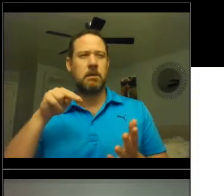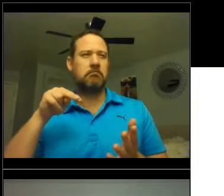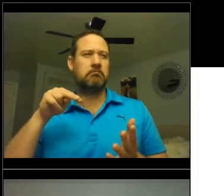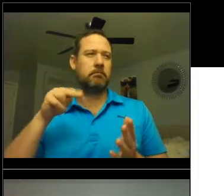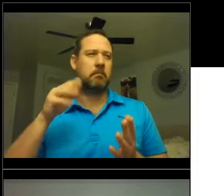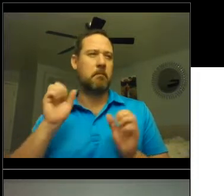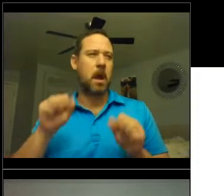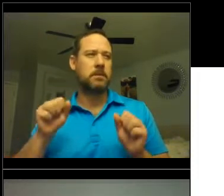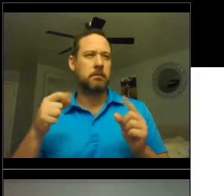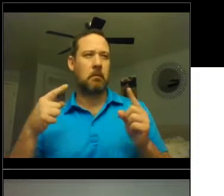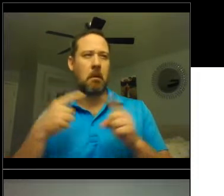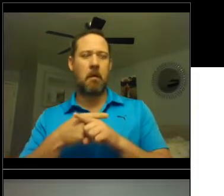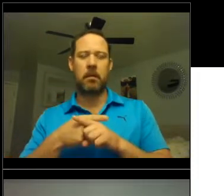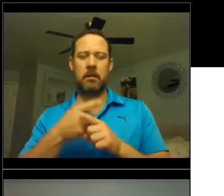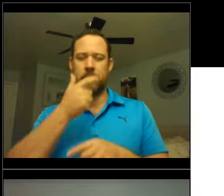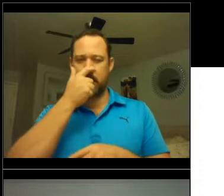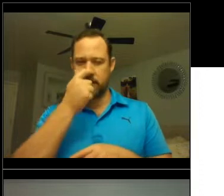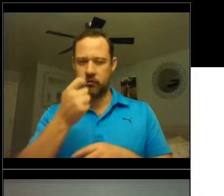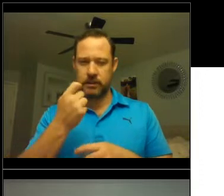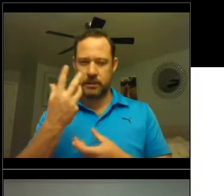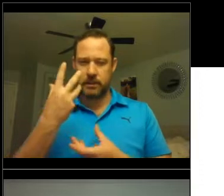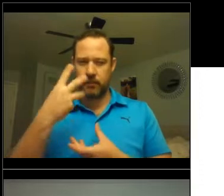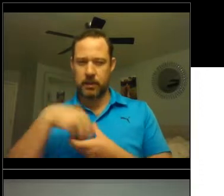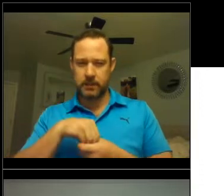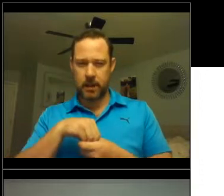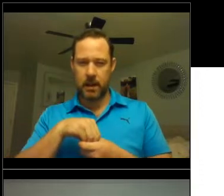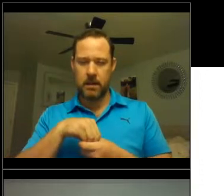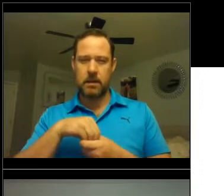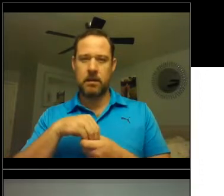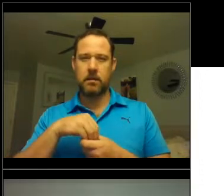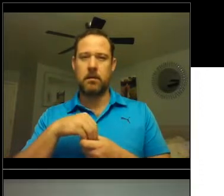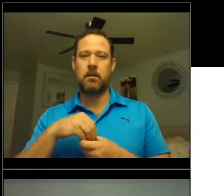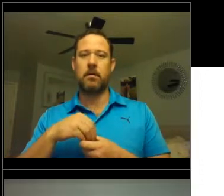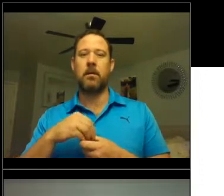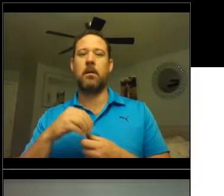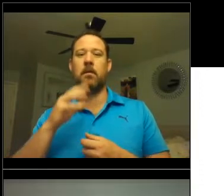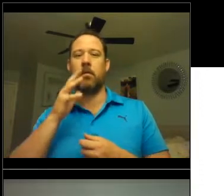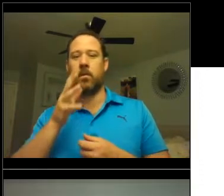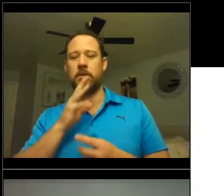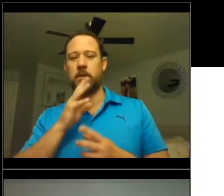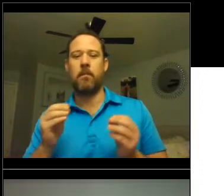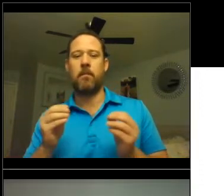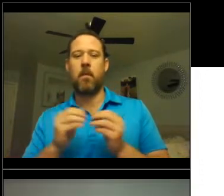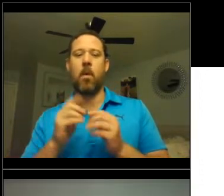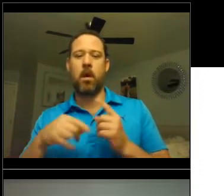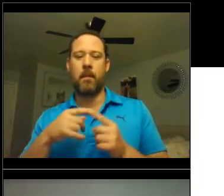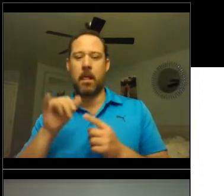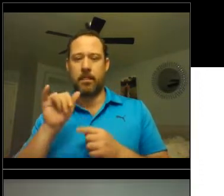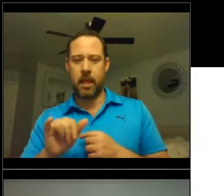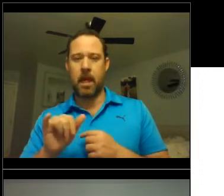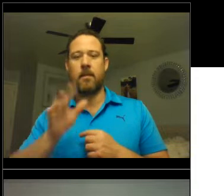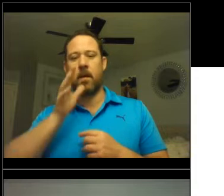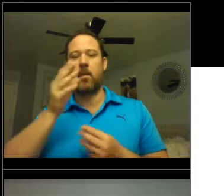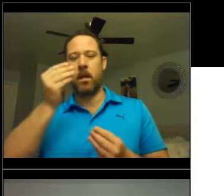in participating in this committee. And we will talk further about that, but we will